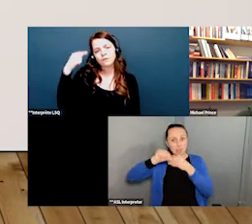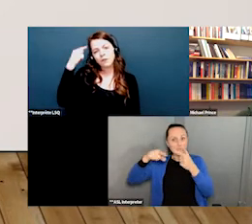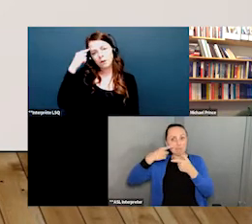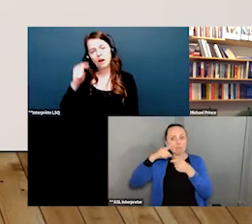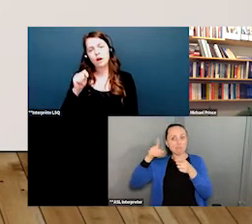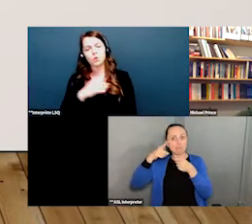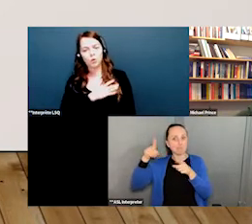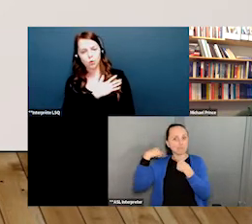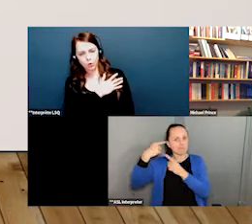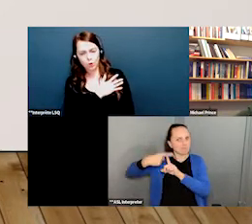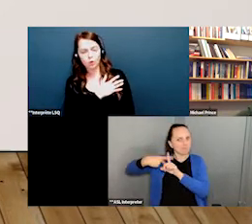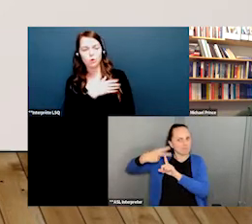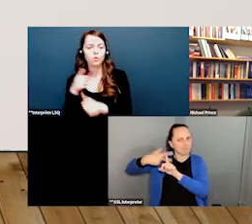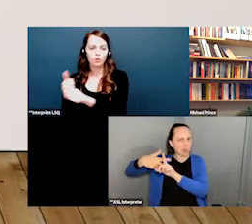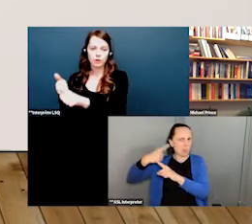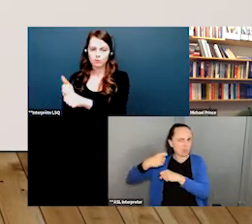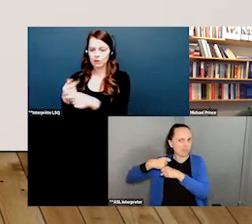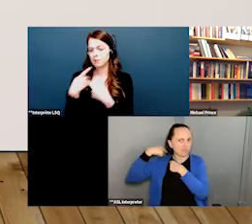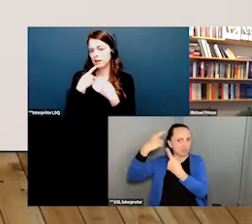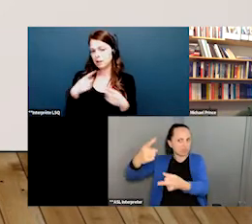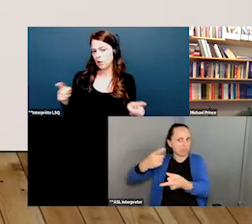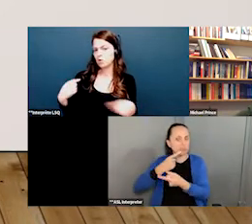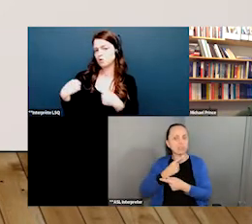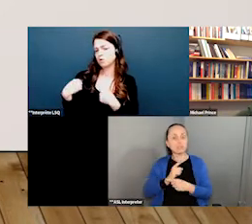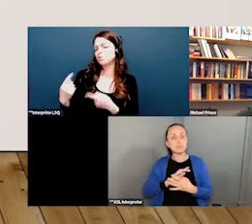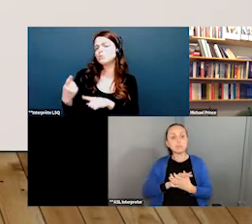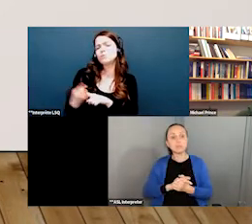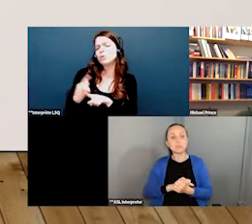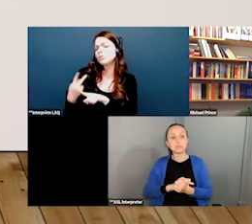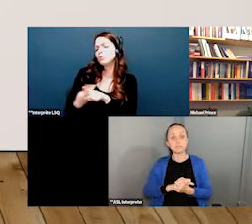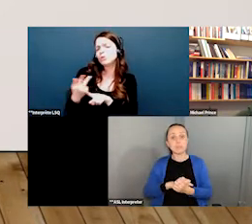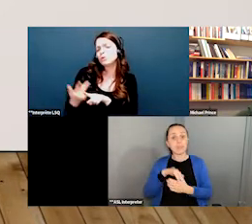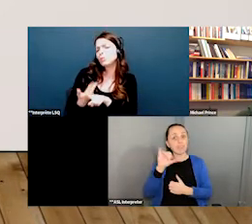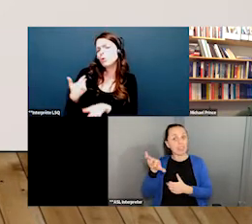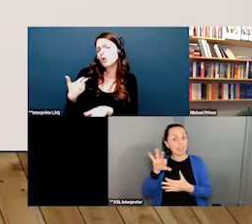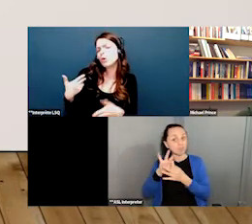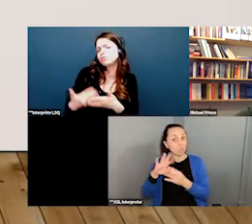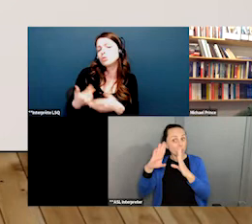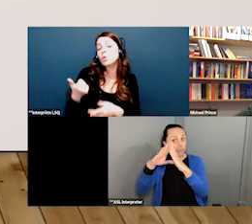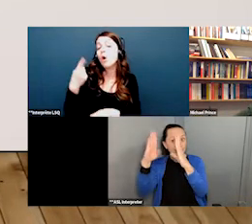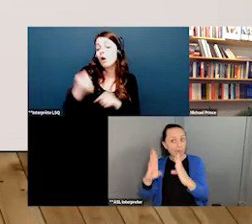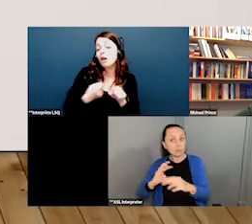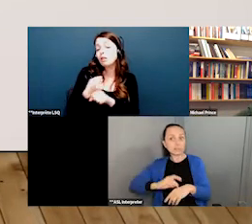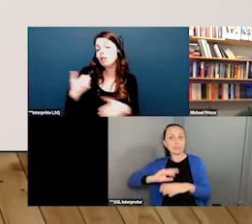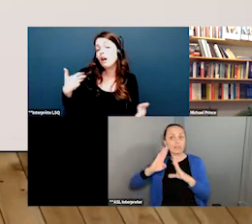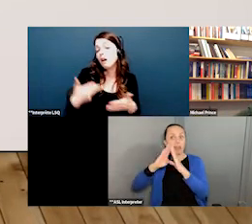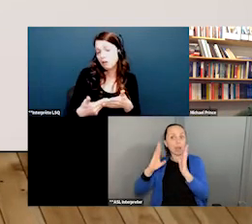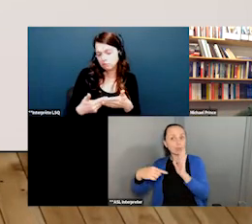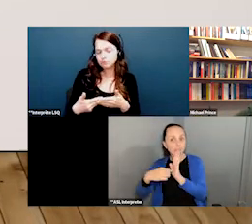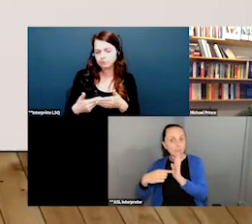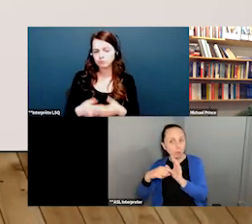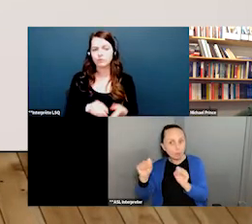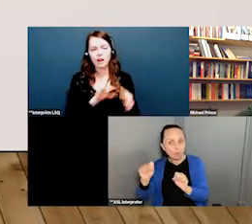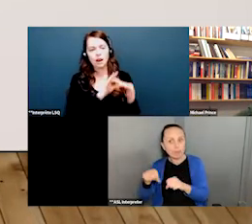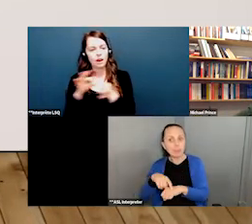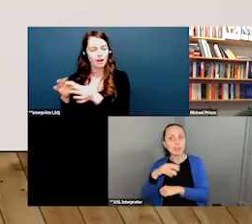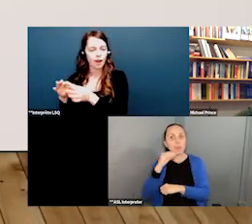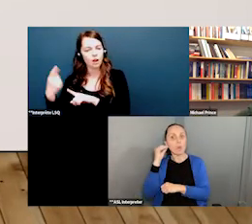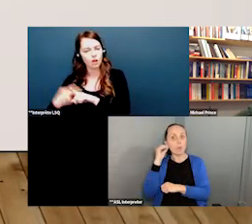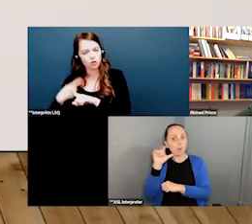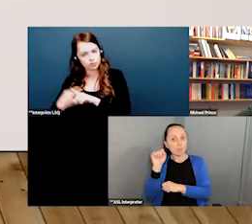in recent months or in the last year or so, whether that's to do with housing and housing affordability and